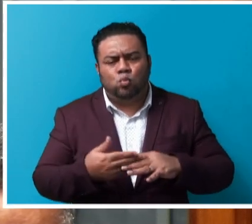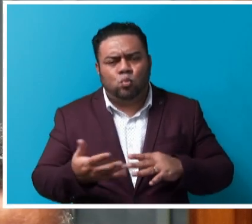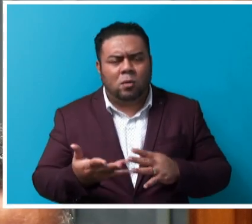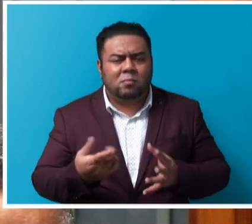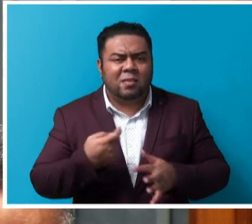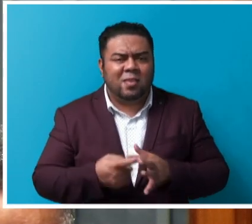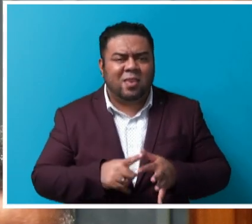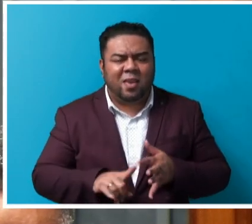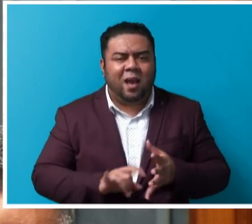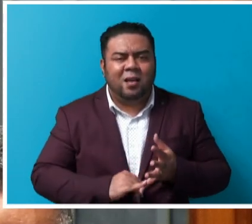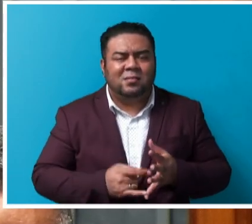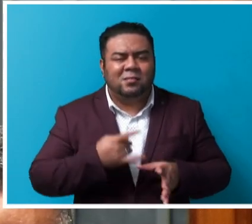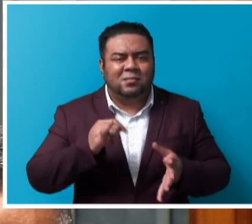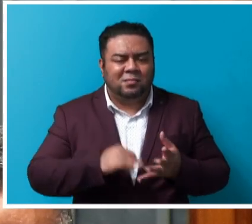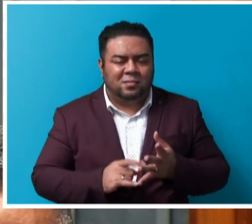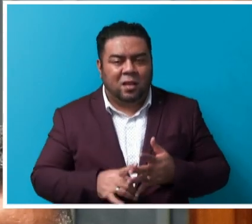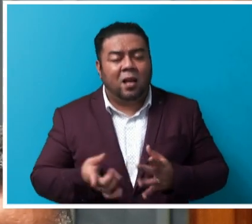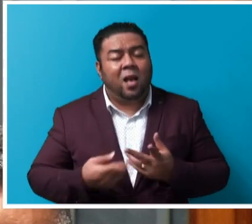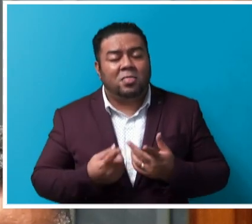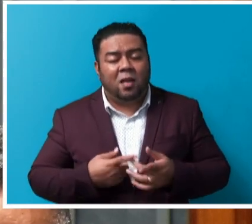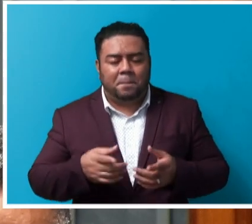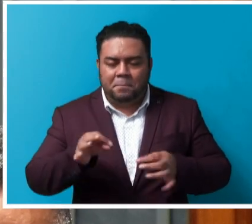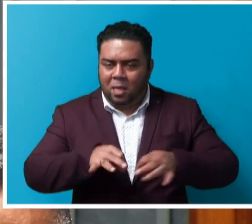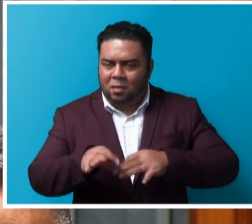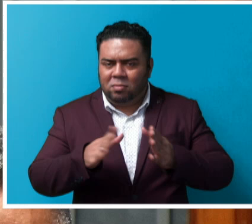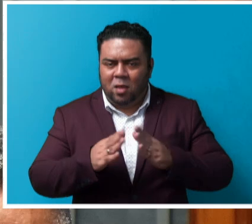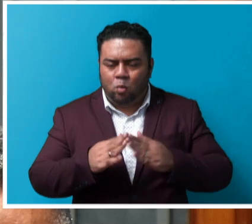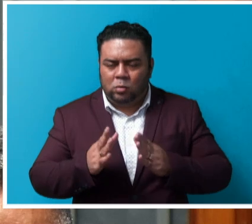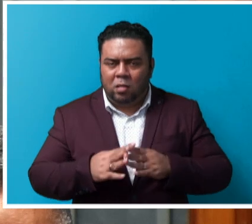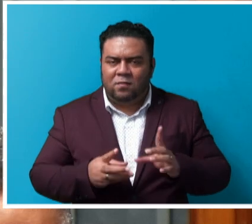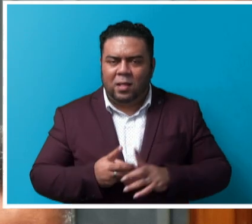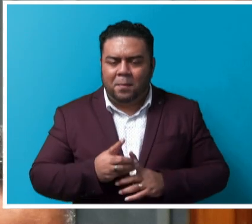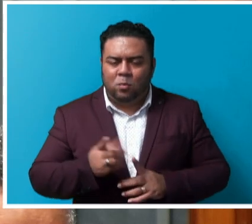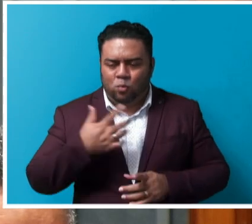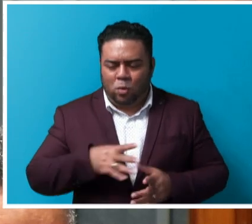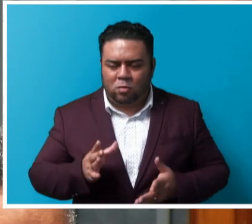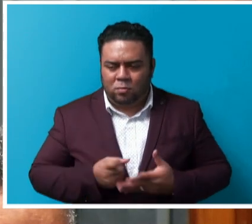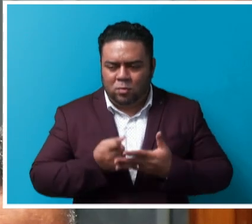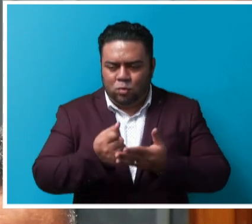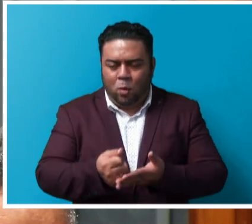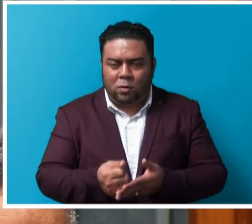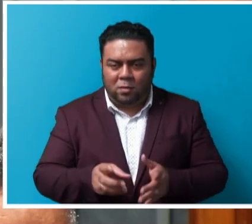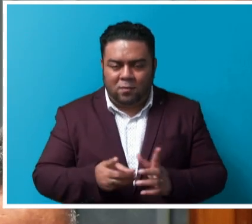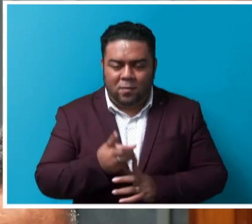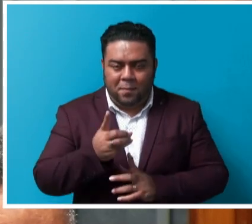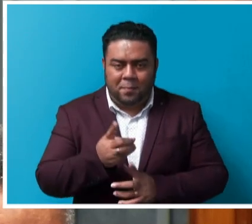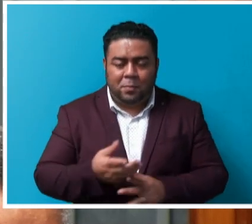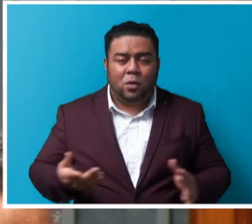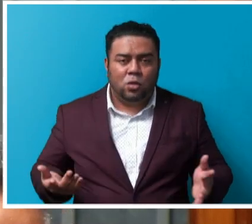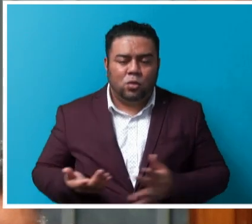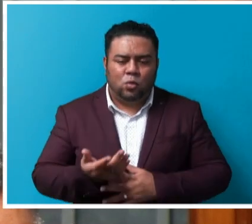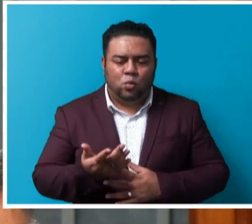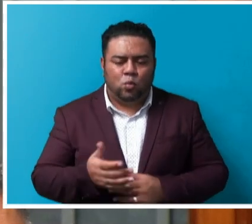Kiasi, and other planned township developments. We remain committed to supporting these developments through